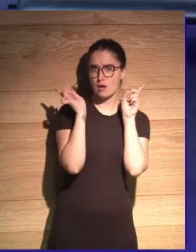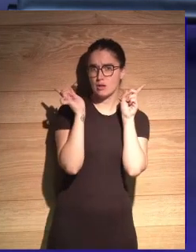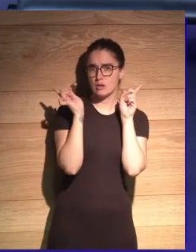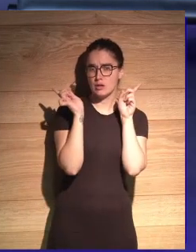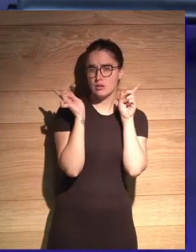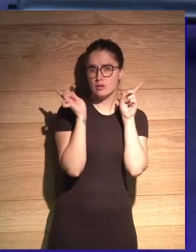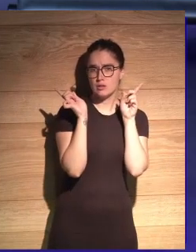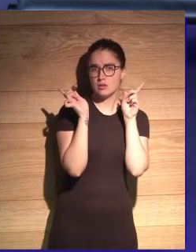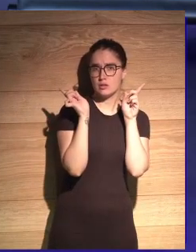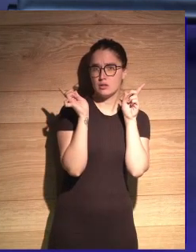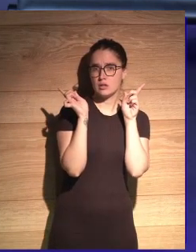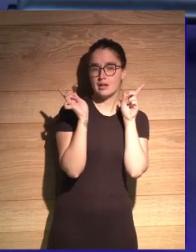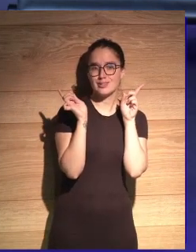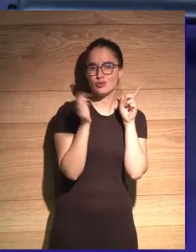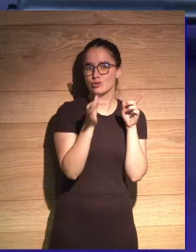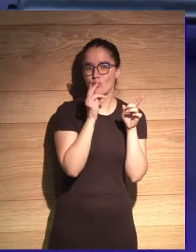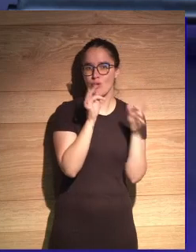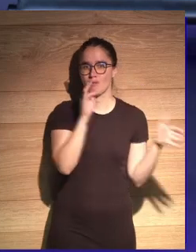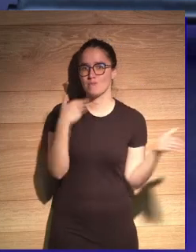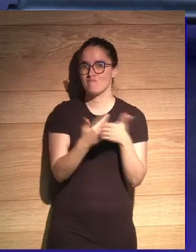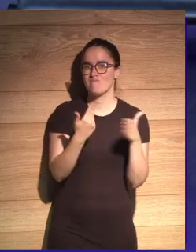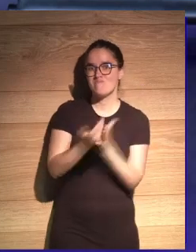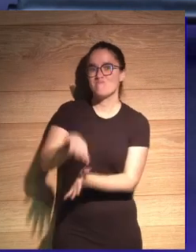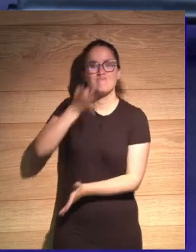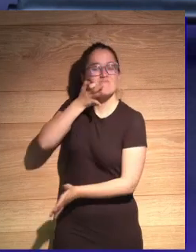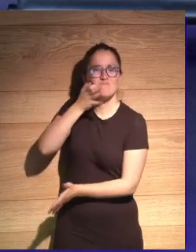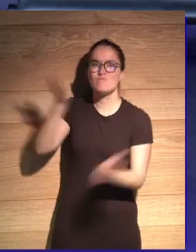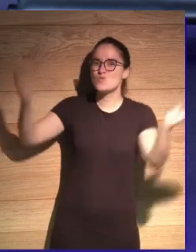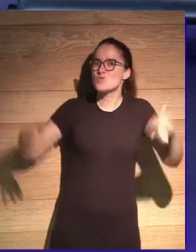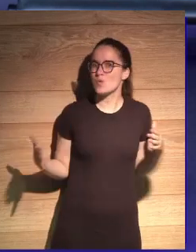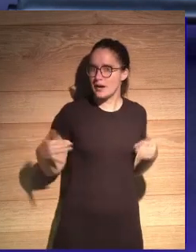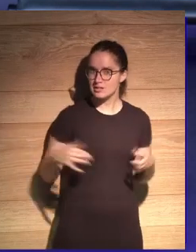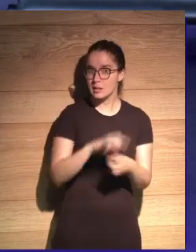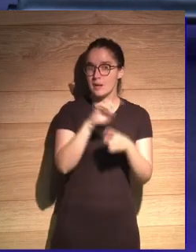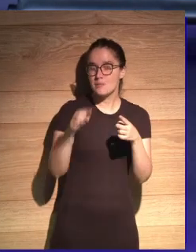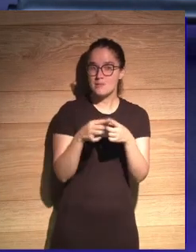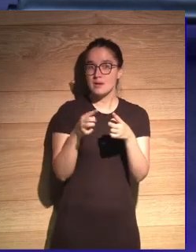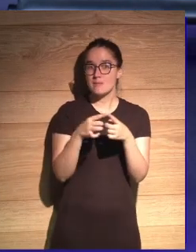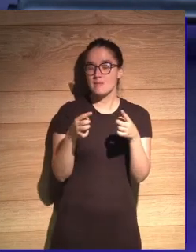by many, although no one has ever been able to